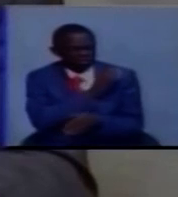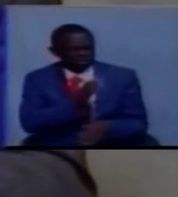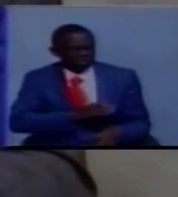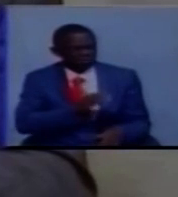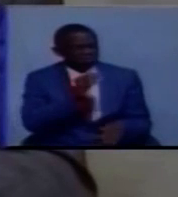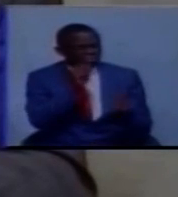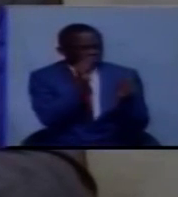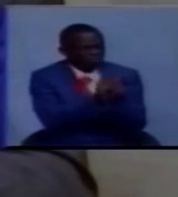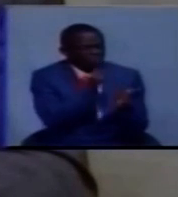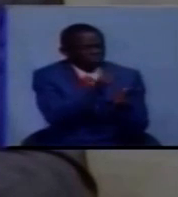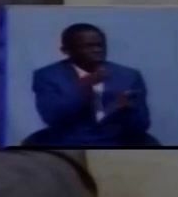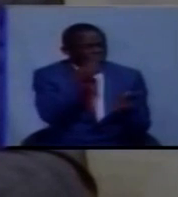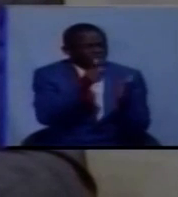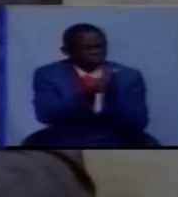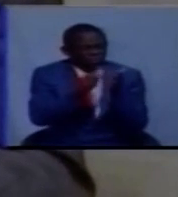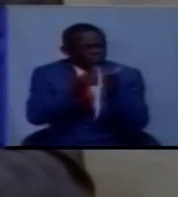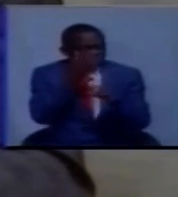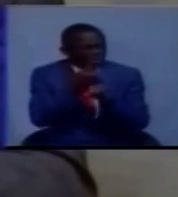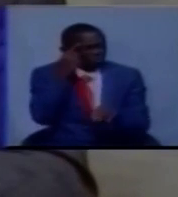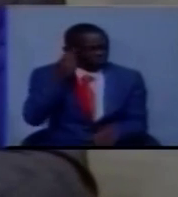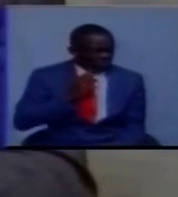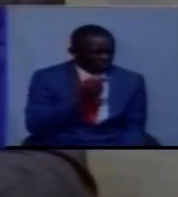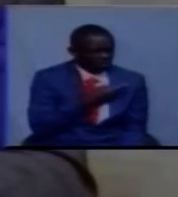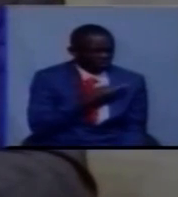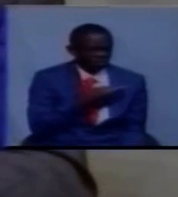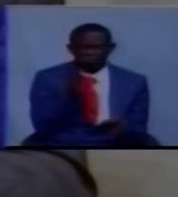all. Not at all. Some people have complained, and